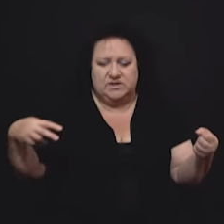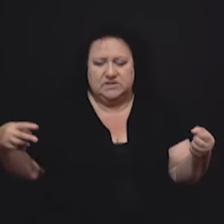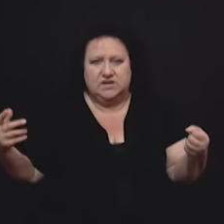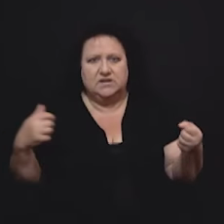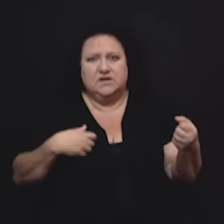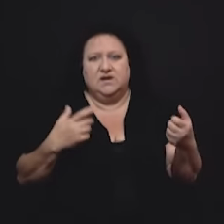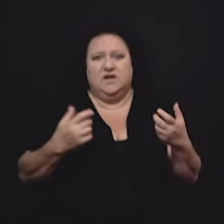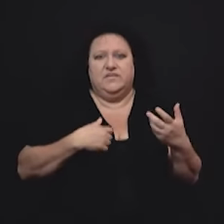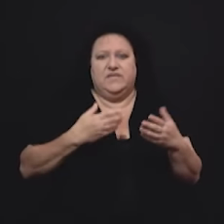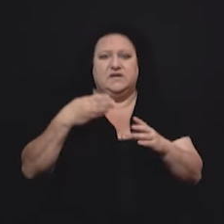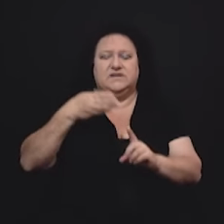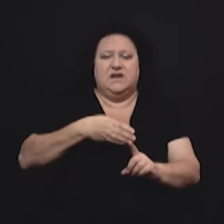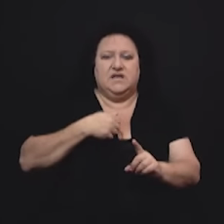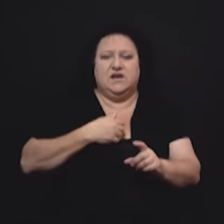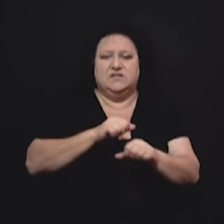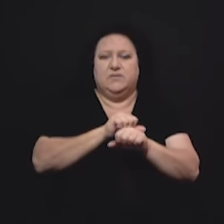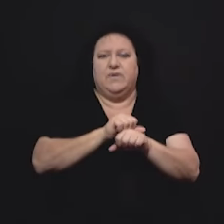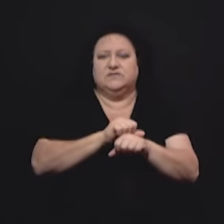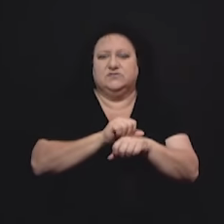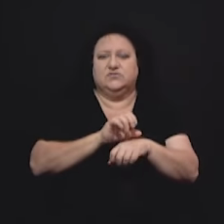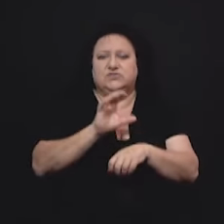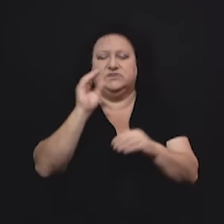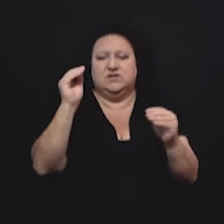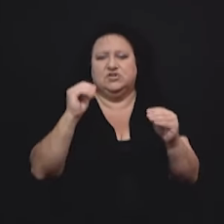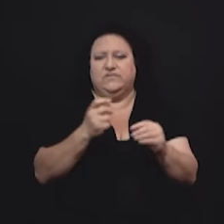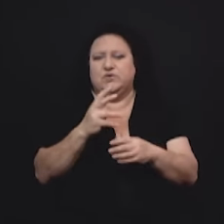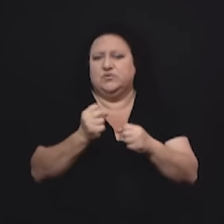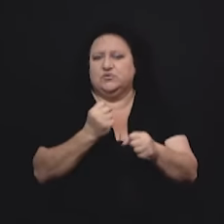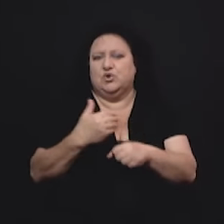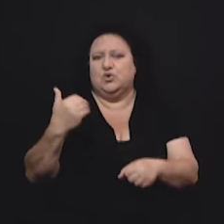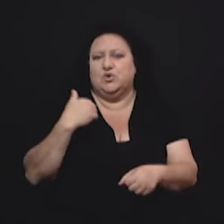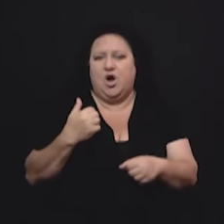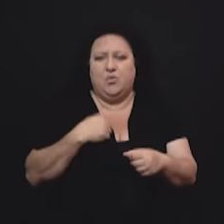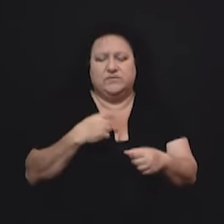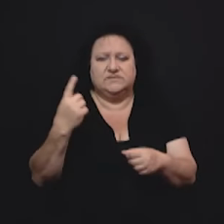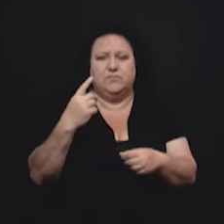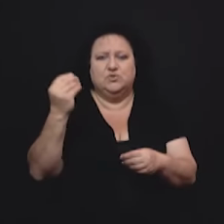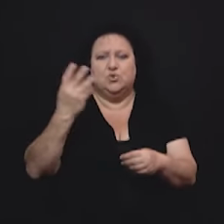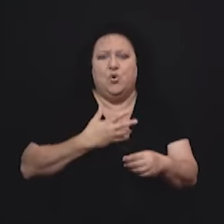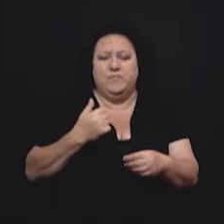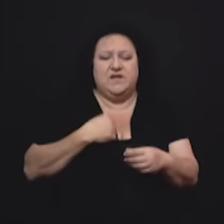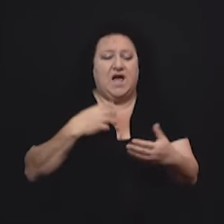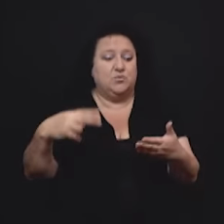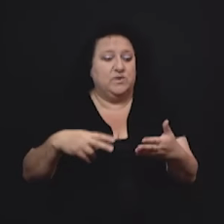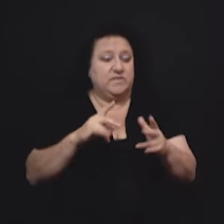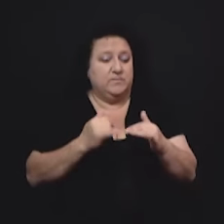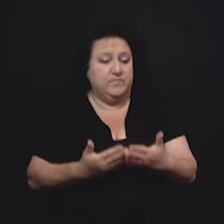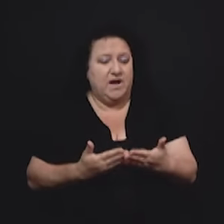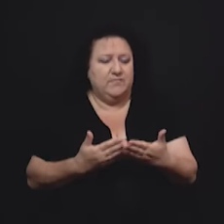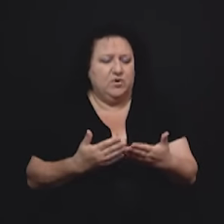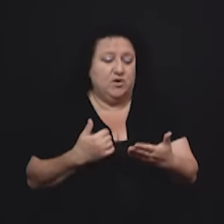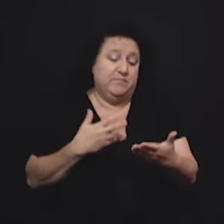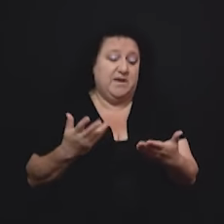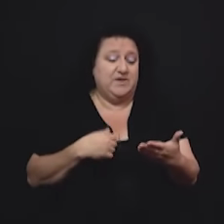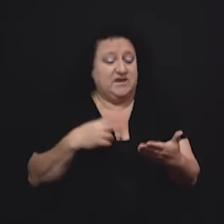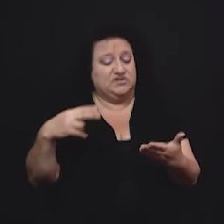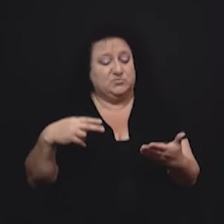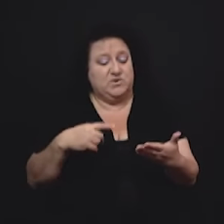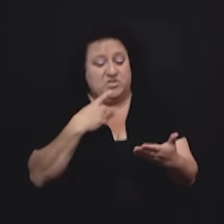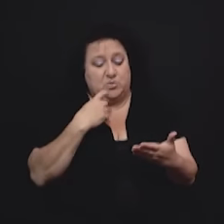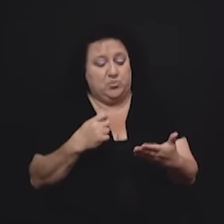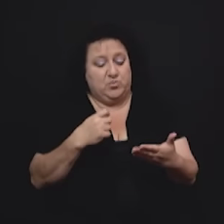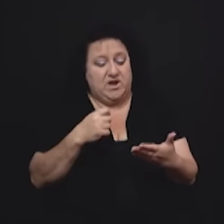teachings. A few years ago, I had somebody tell me, you know, I can read the Bible, mainly just the red letters. I don't know if I need